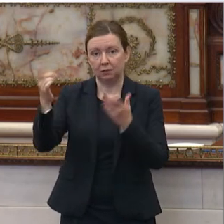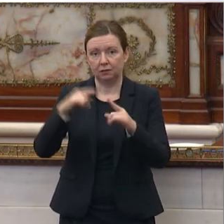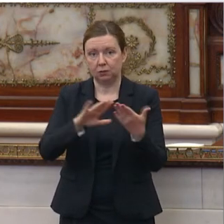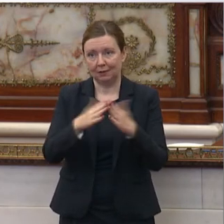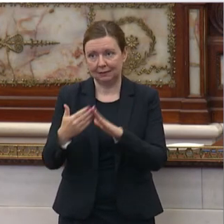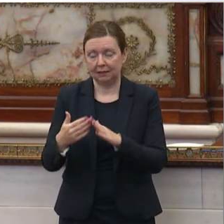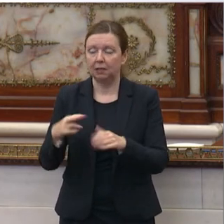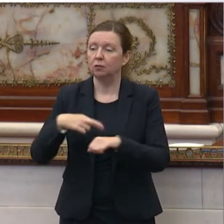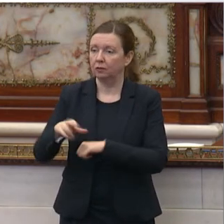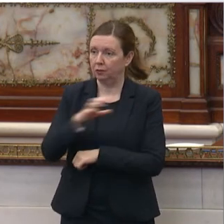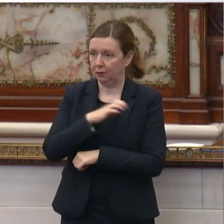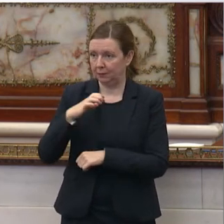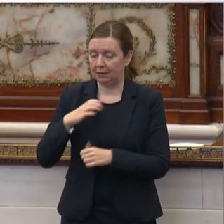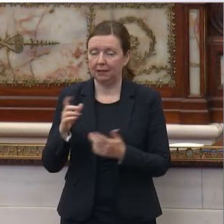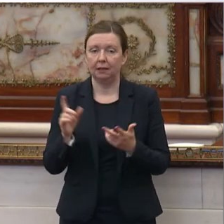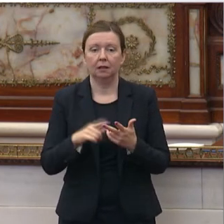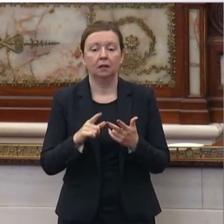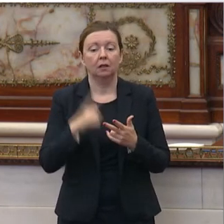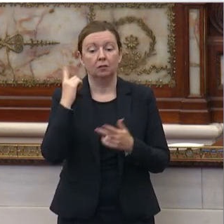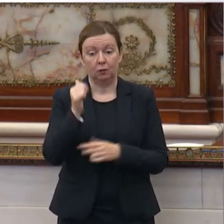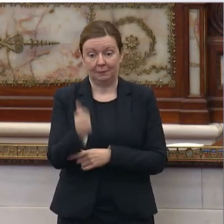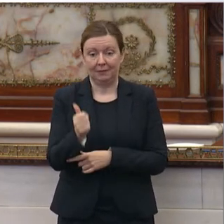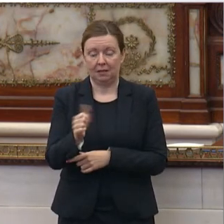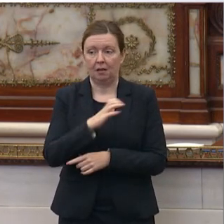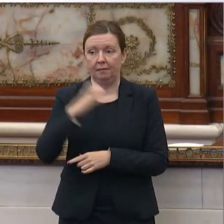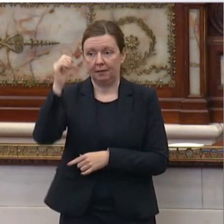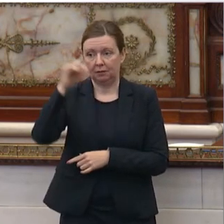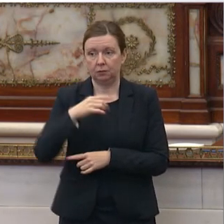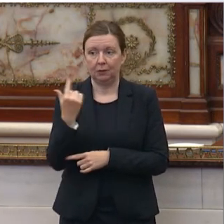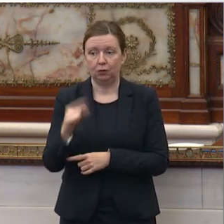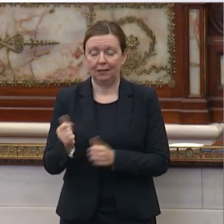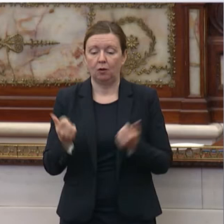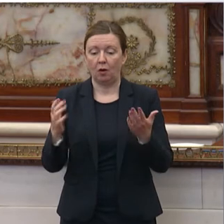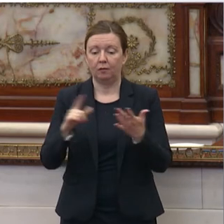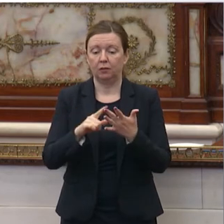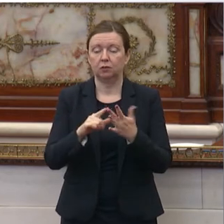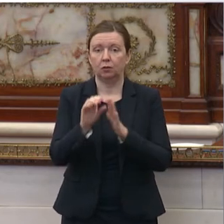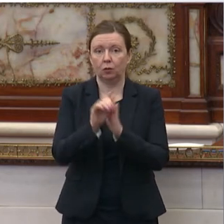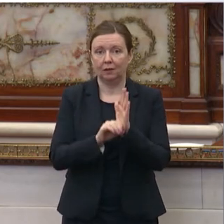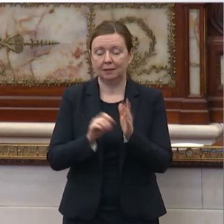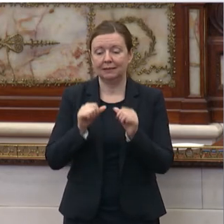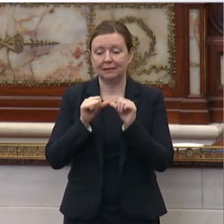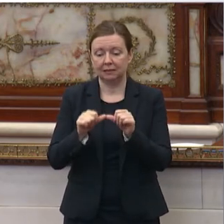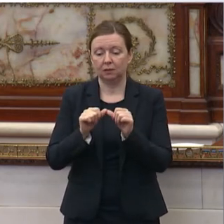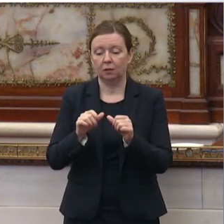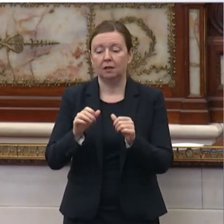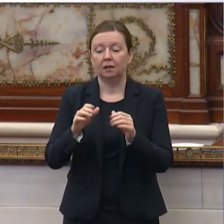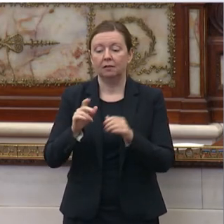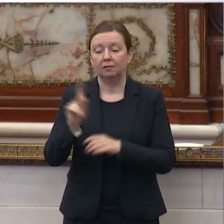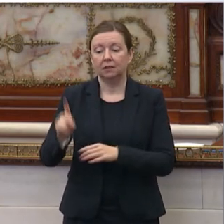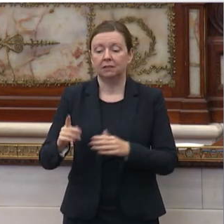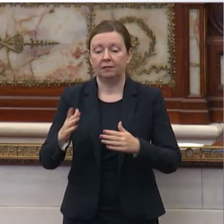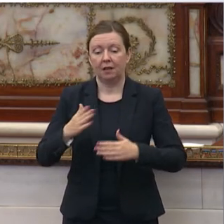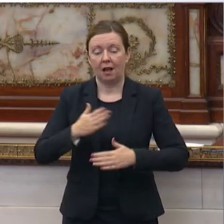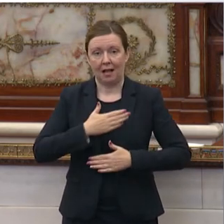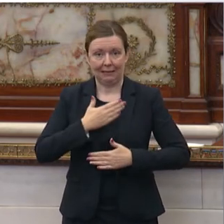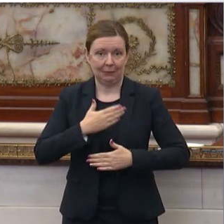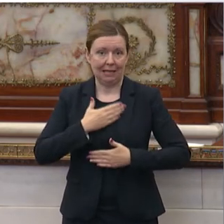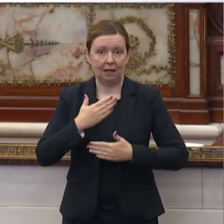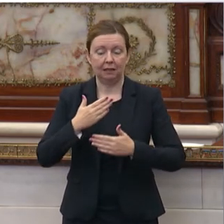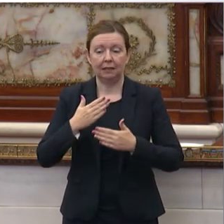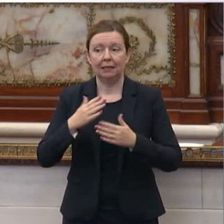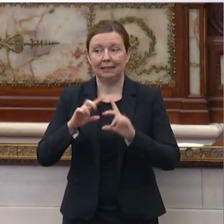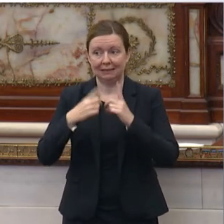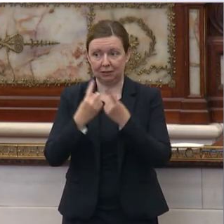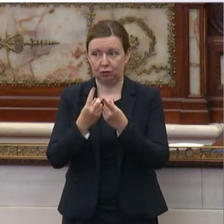For the committee. On his own behalf, Councilman Green offers an ordinance continuing the Philadelphia Hospitality Improvement Levy District,